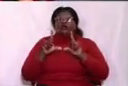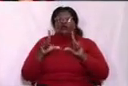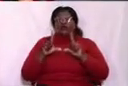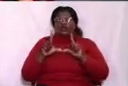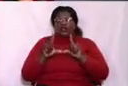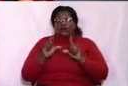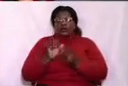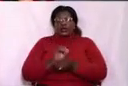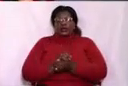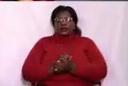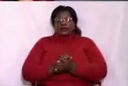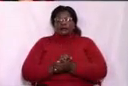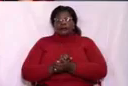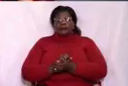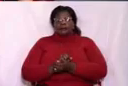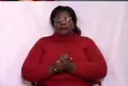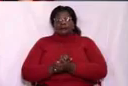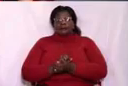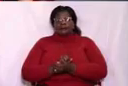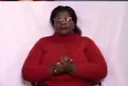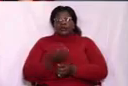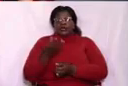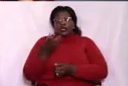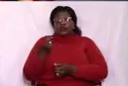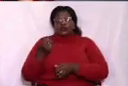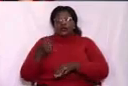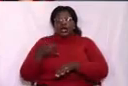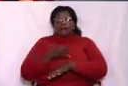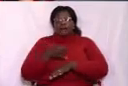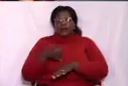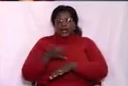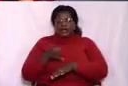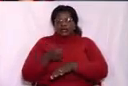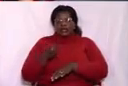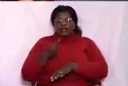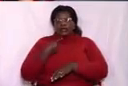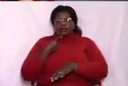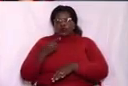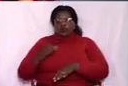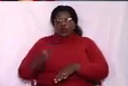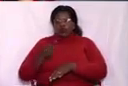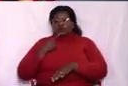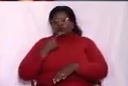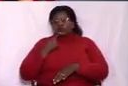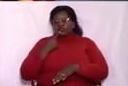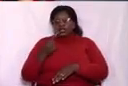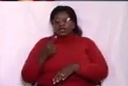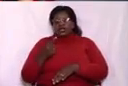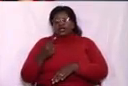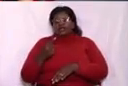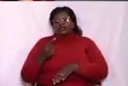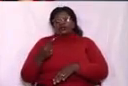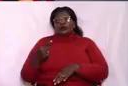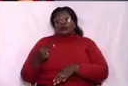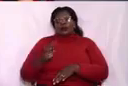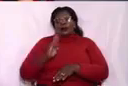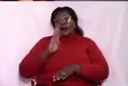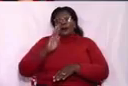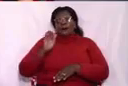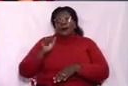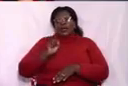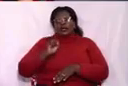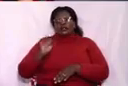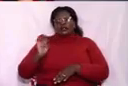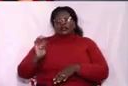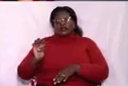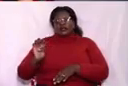have our center, which is going to be called Basecamp, which is now a startup incubation